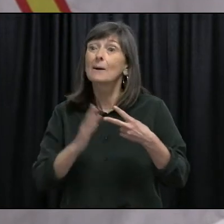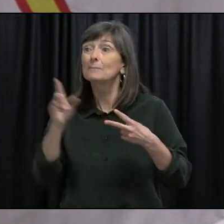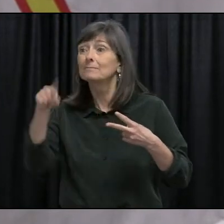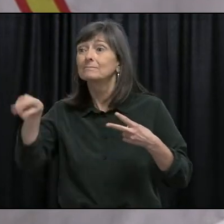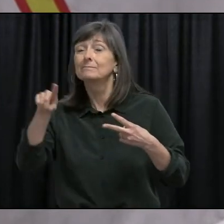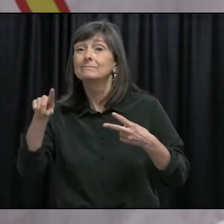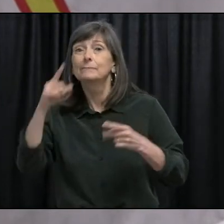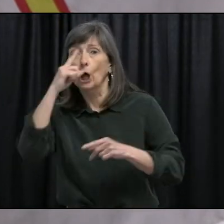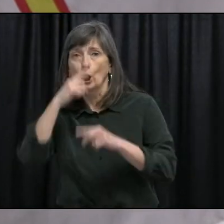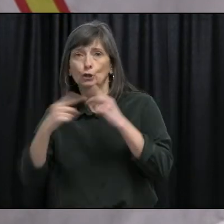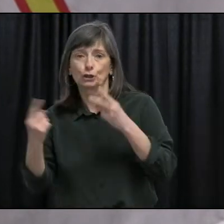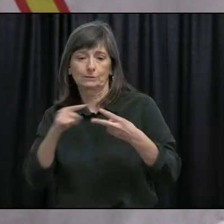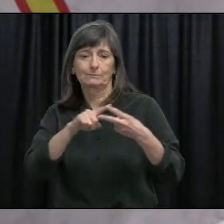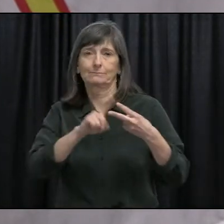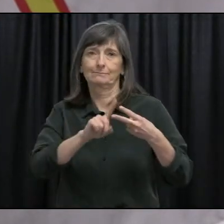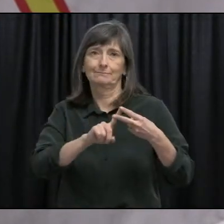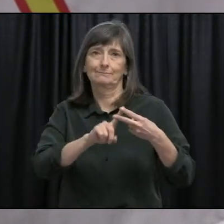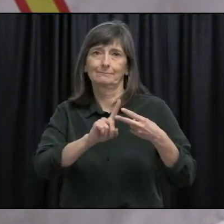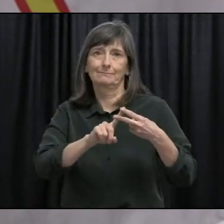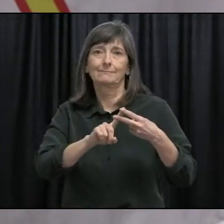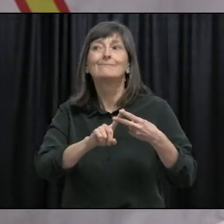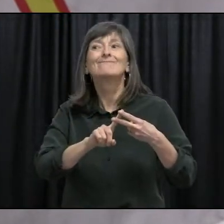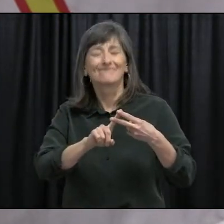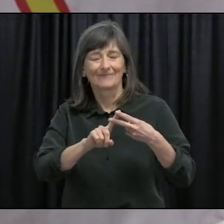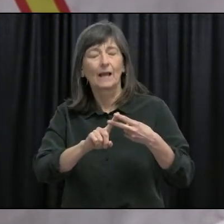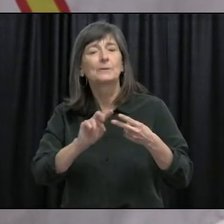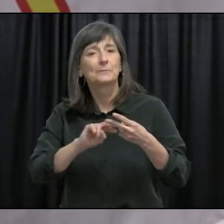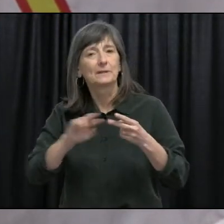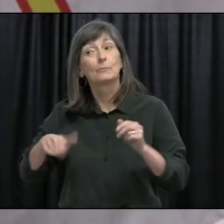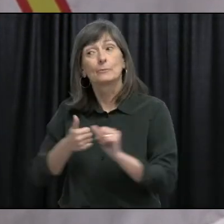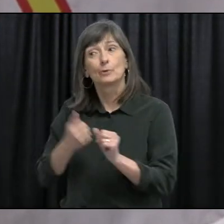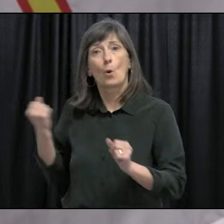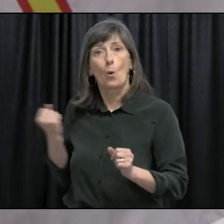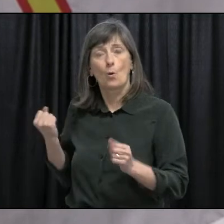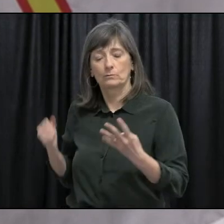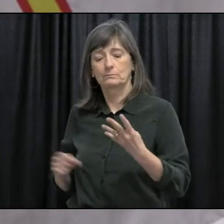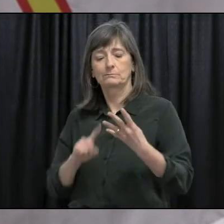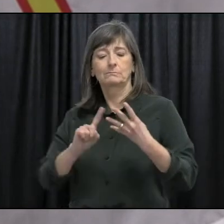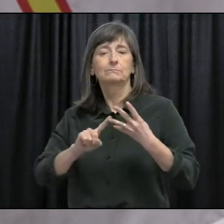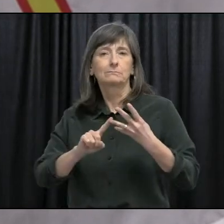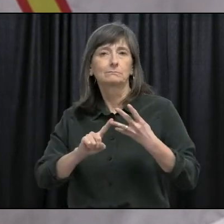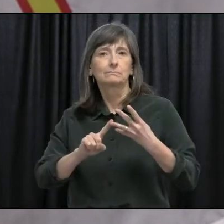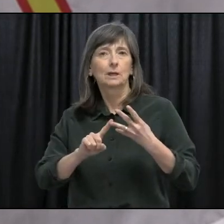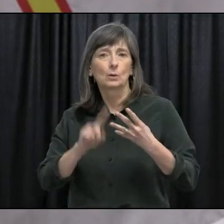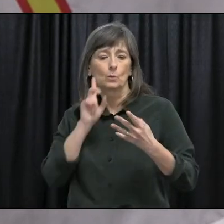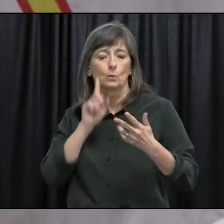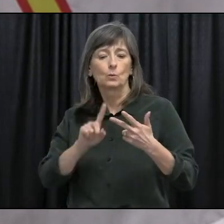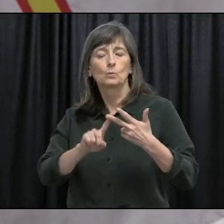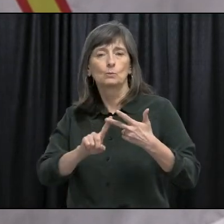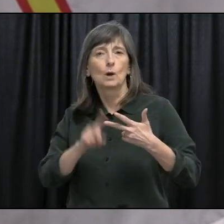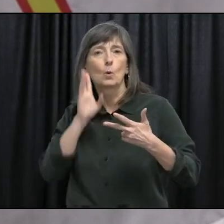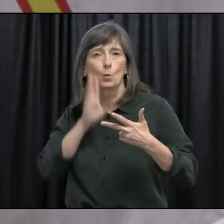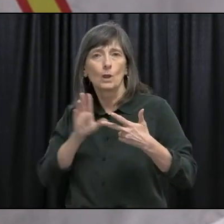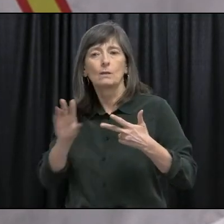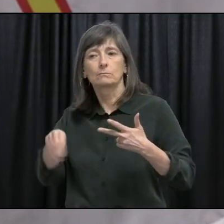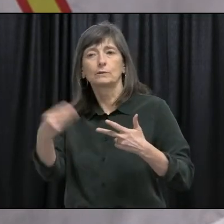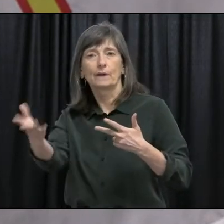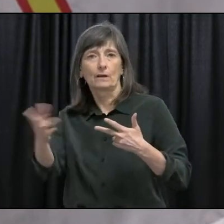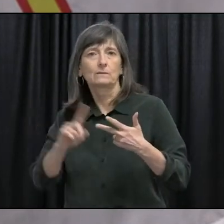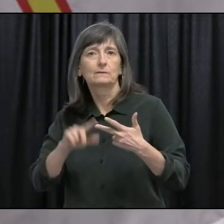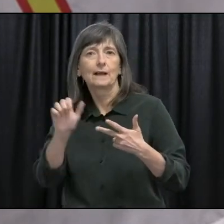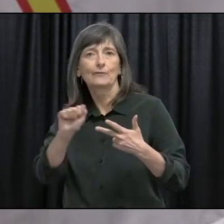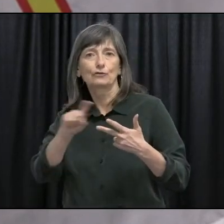of the mRNA vaccines who would require a different option, and so the AstraZeneca is an option that we have right now for